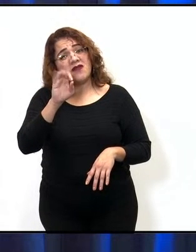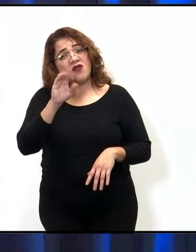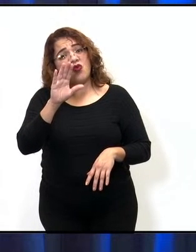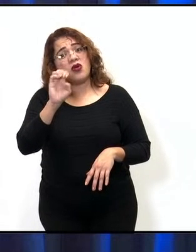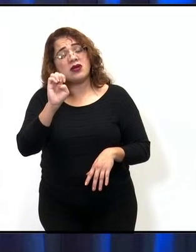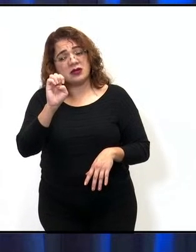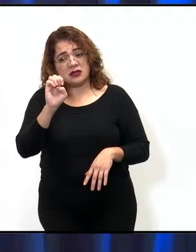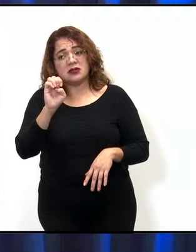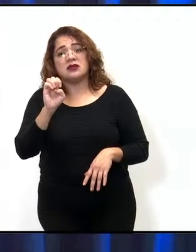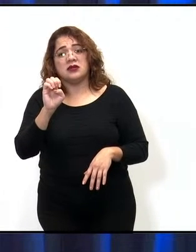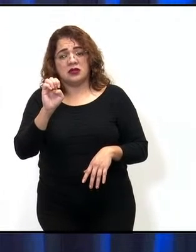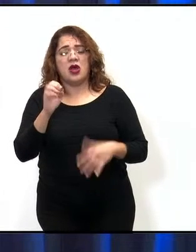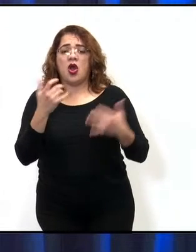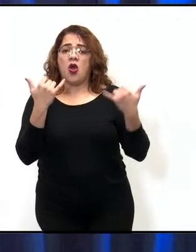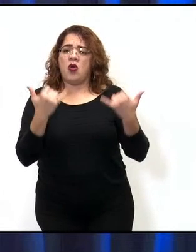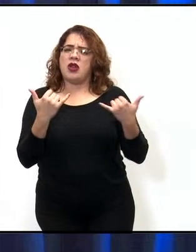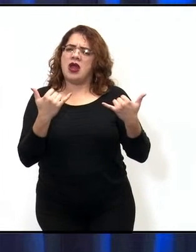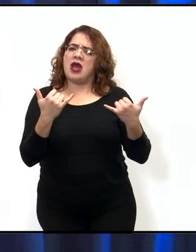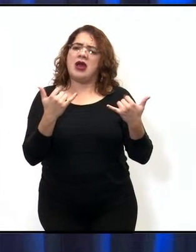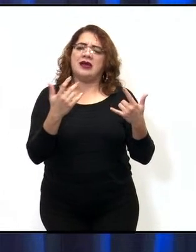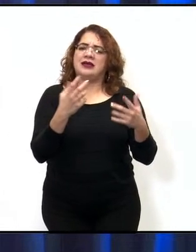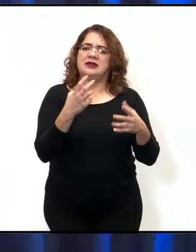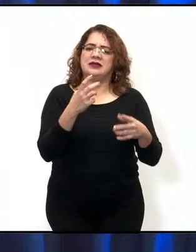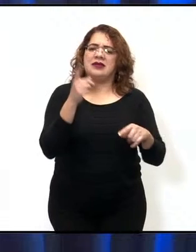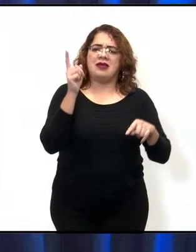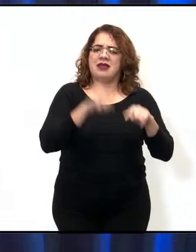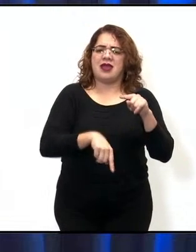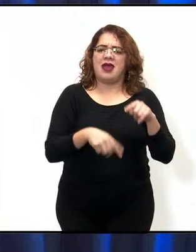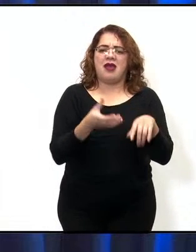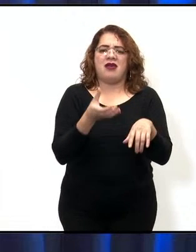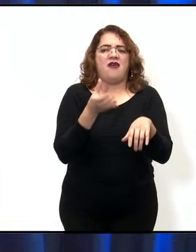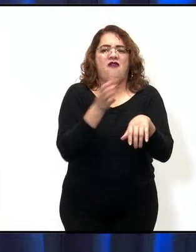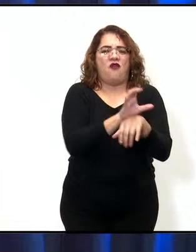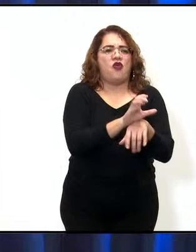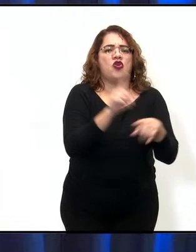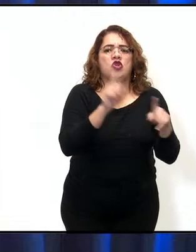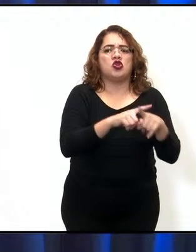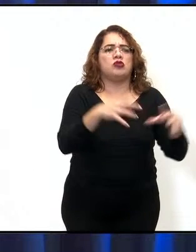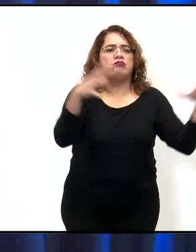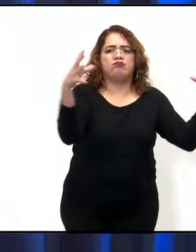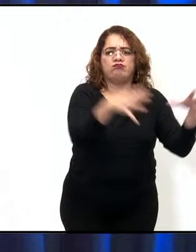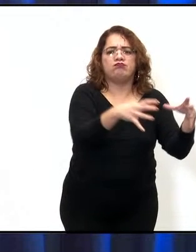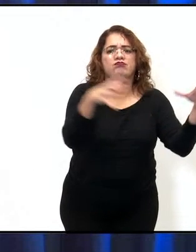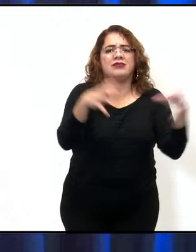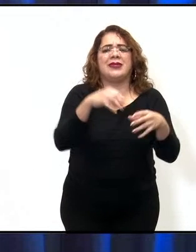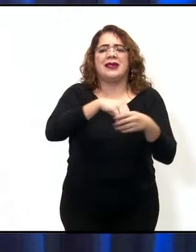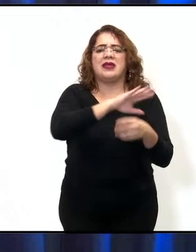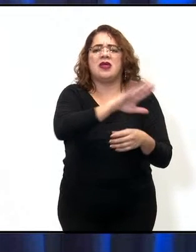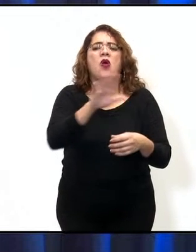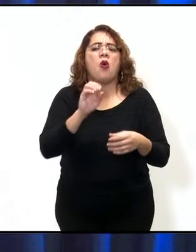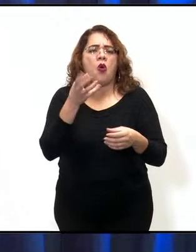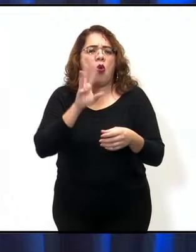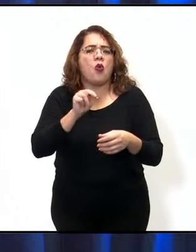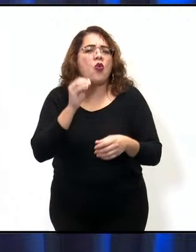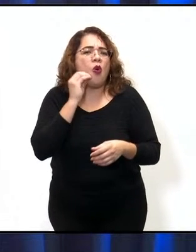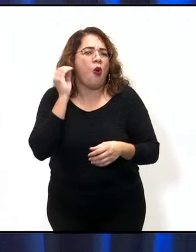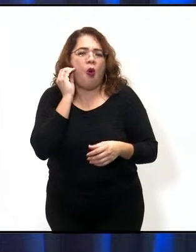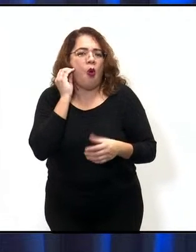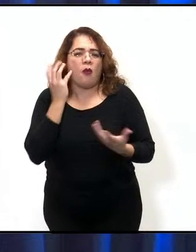people gathering at home. And so this is something that we are just, asking people to do.